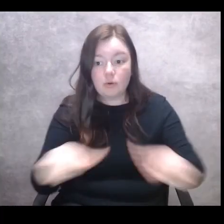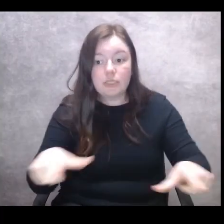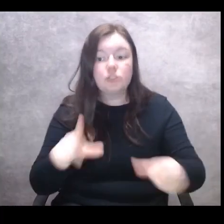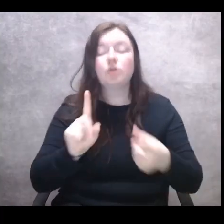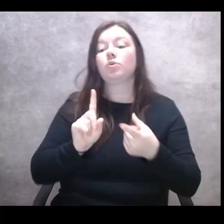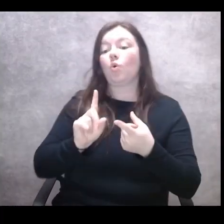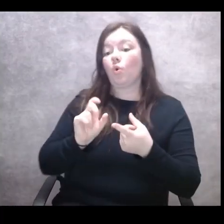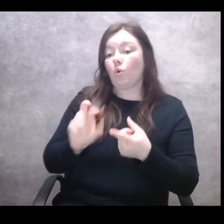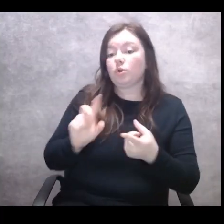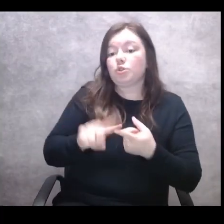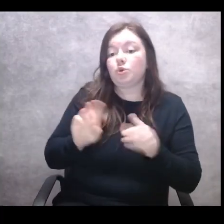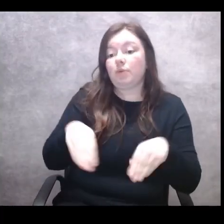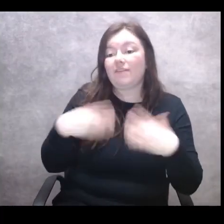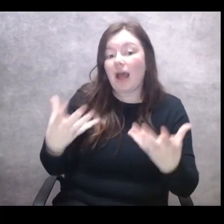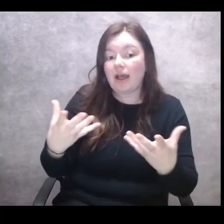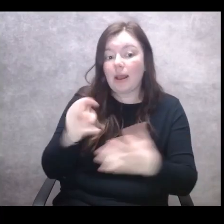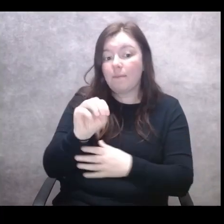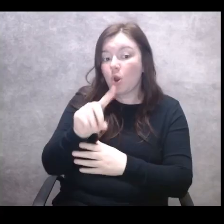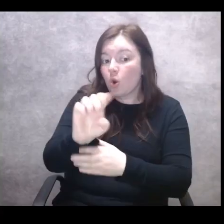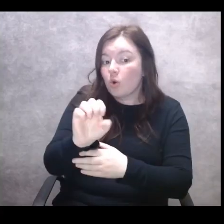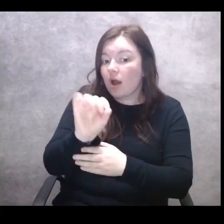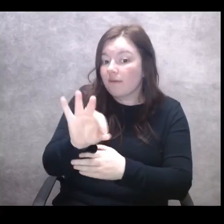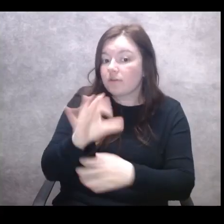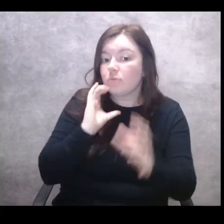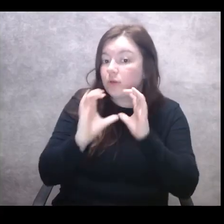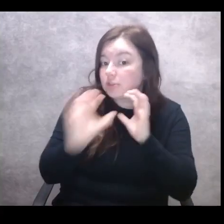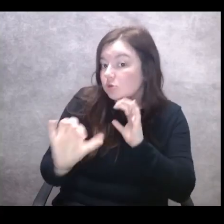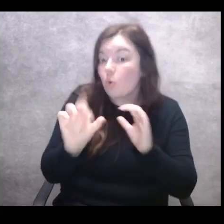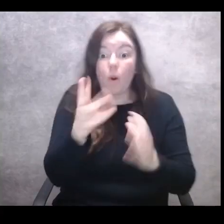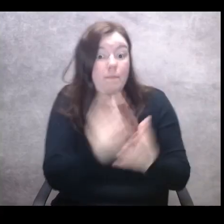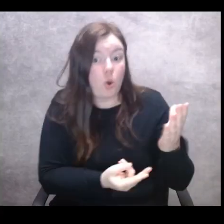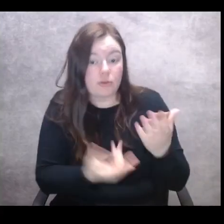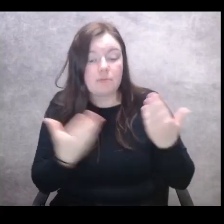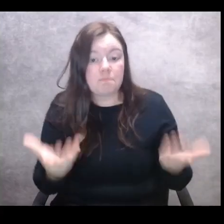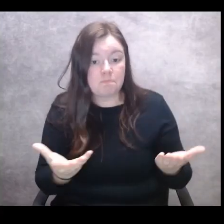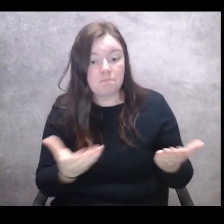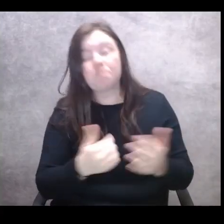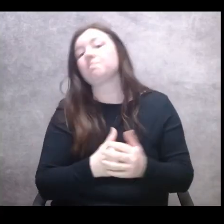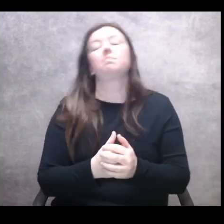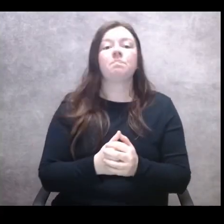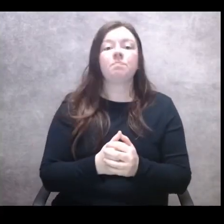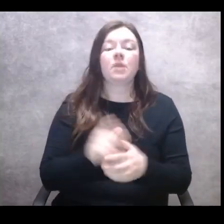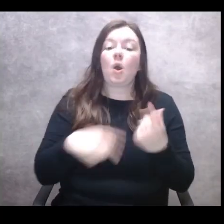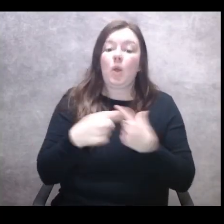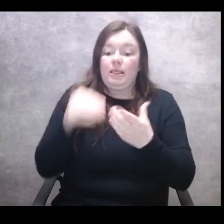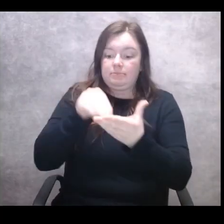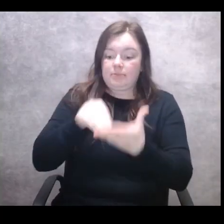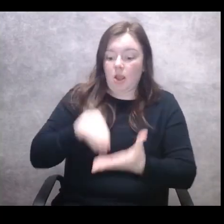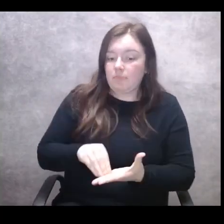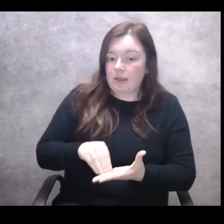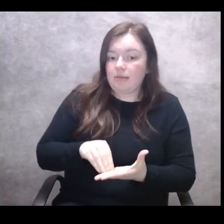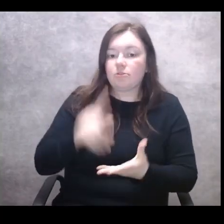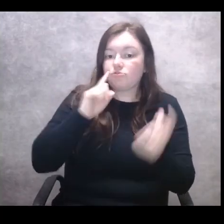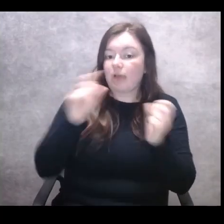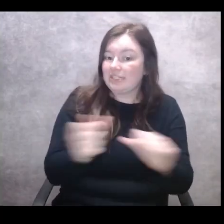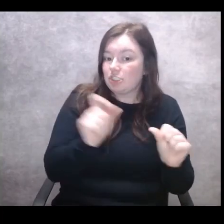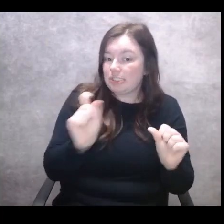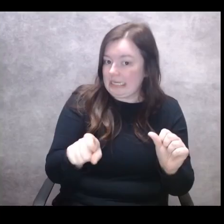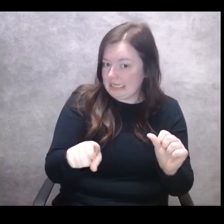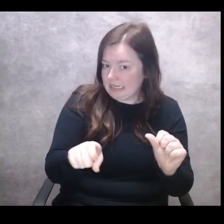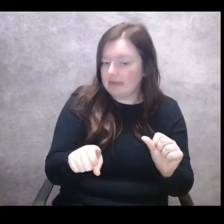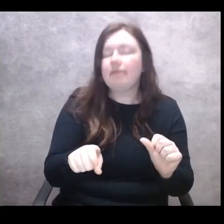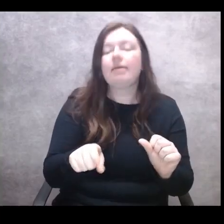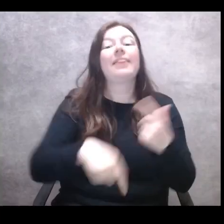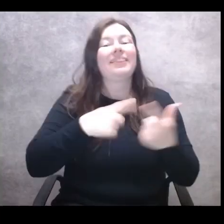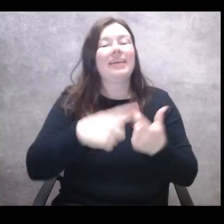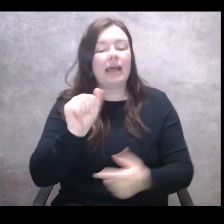both? If the ARC has determined communication is a need and has documented the strategies and supports needed,